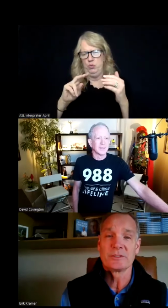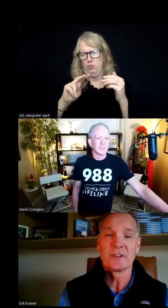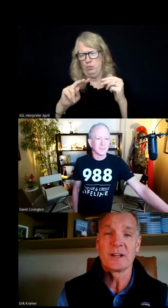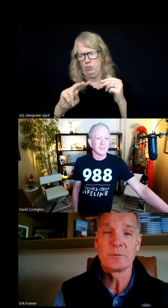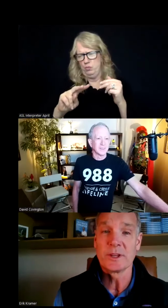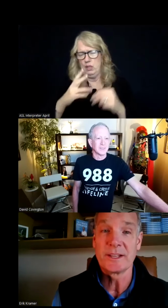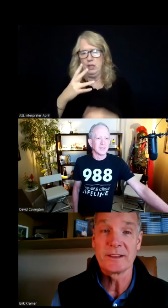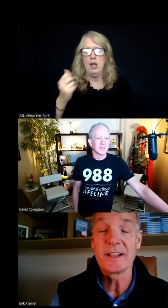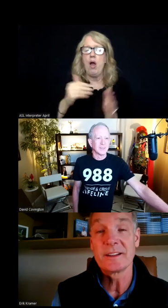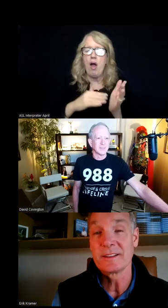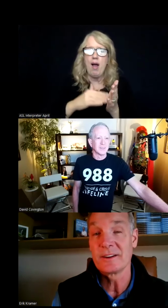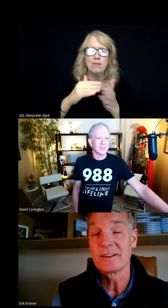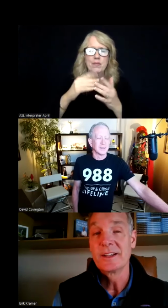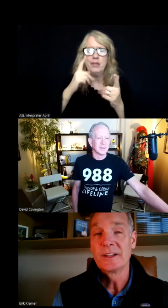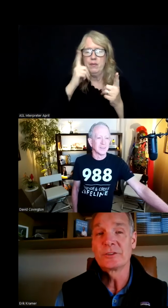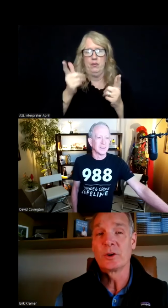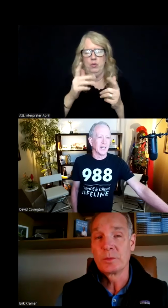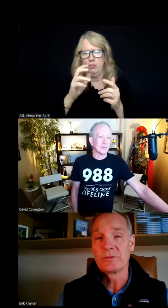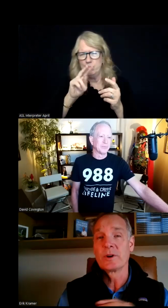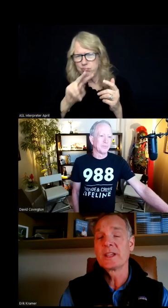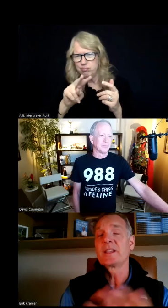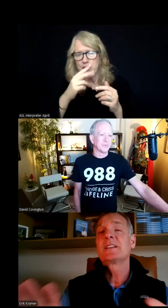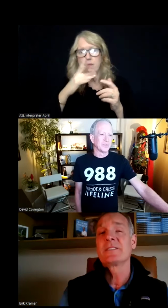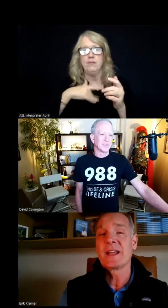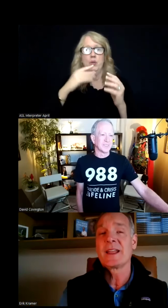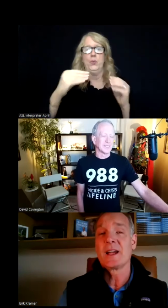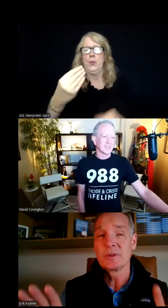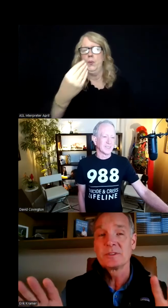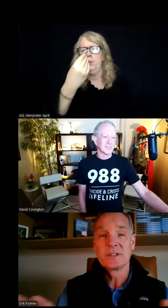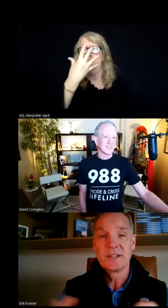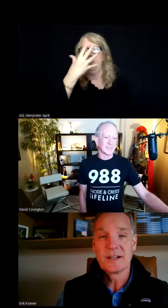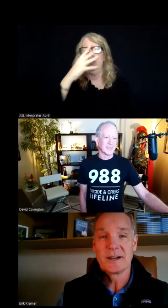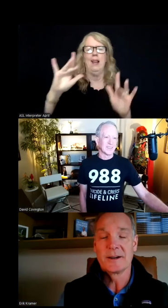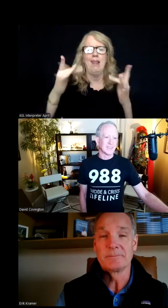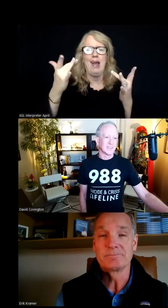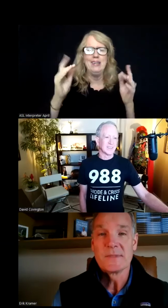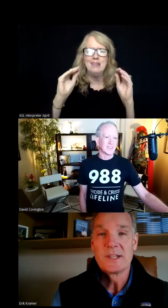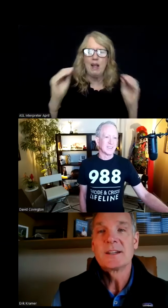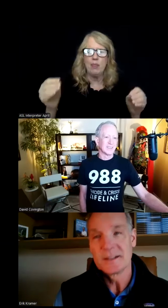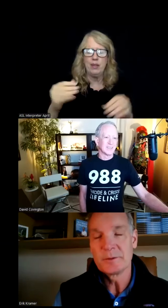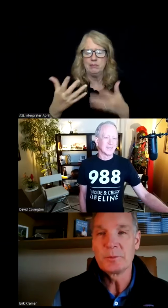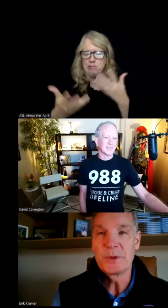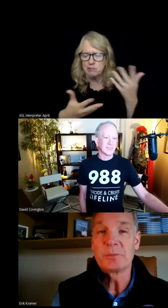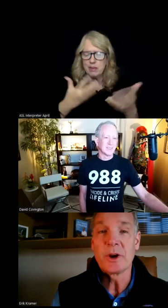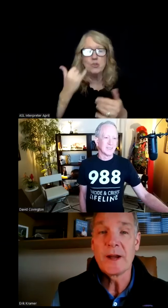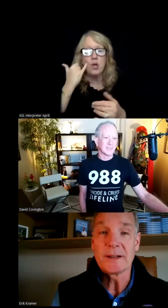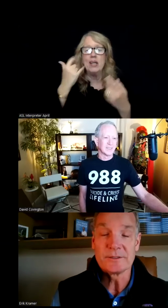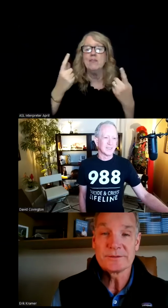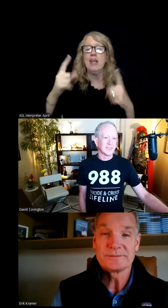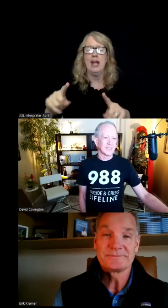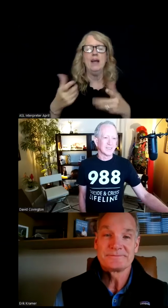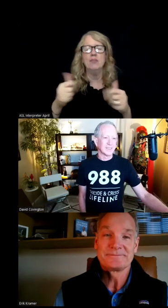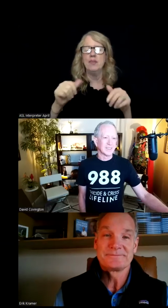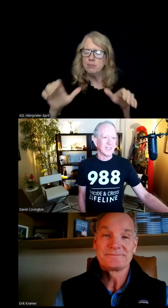oftentimes there's not really any light in there. So before any of that happens, be